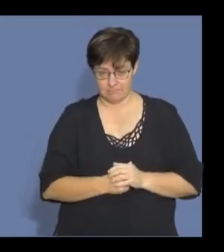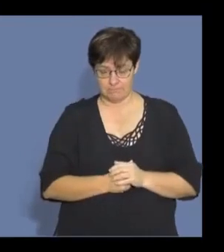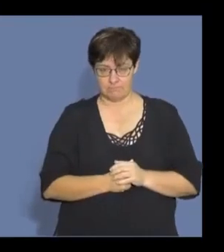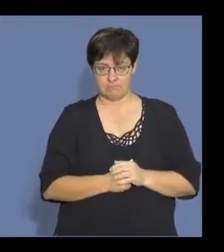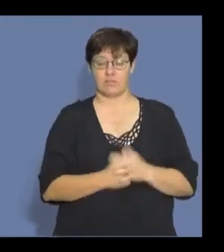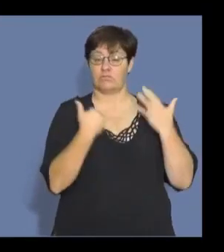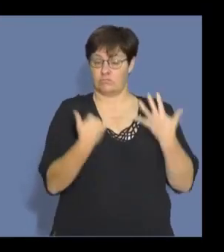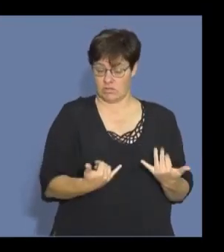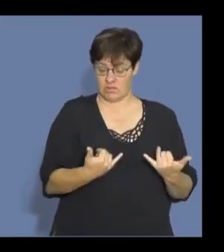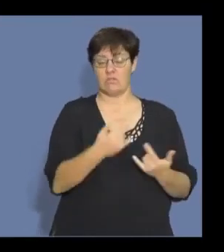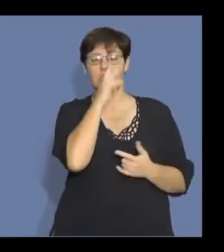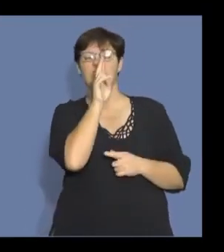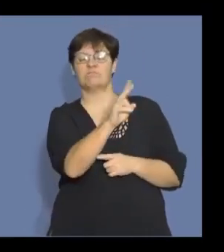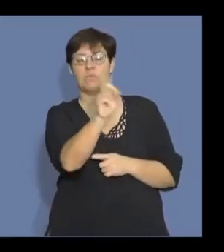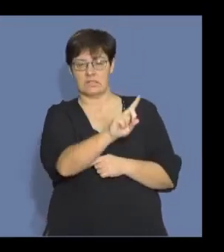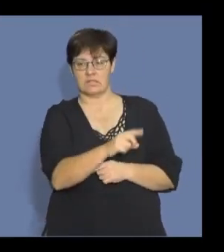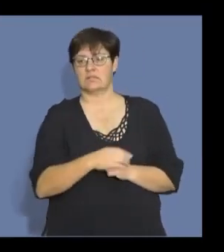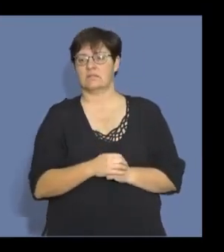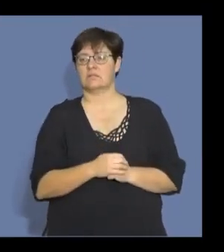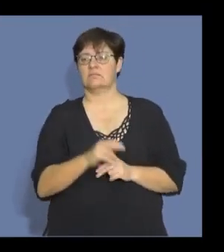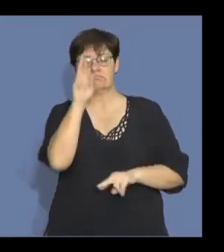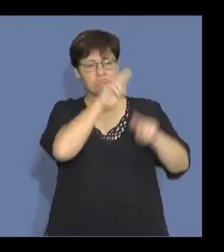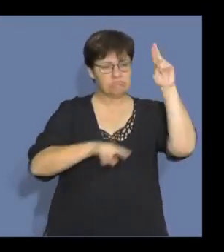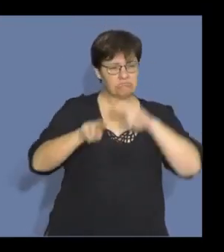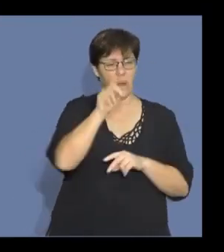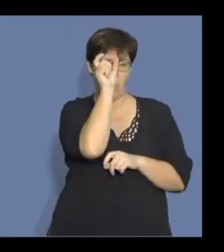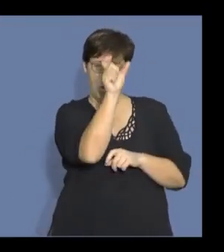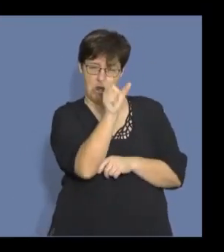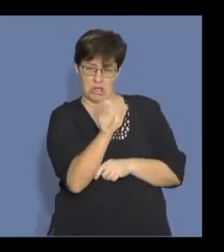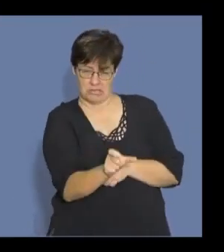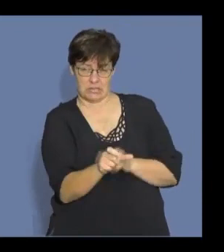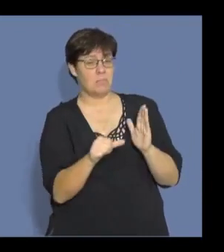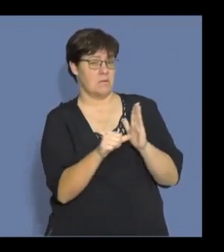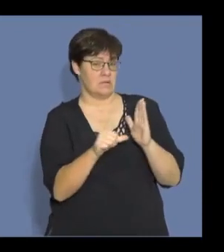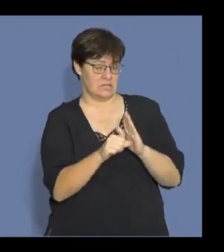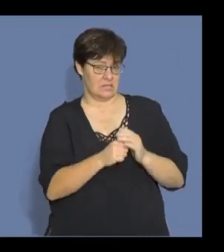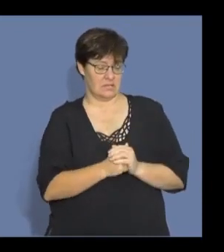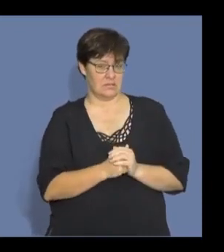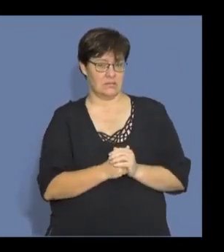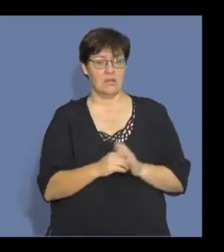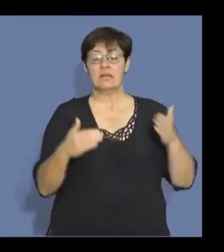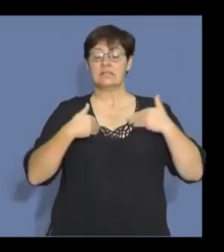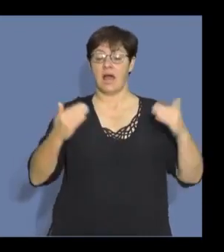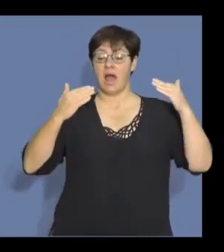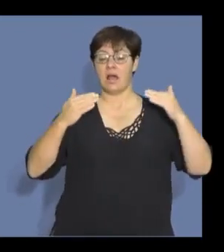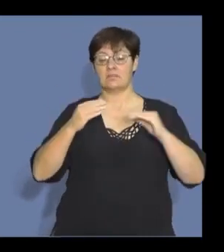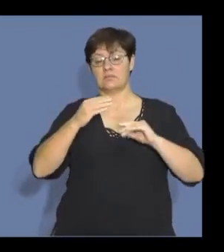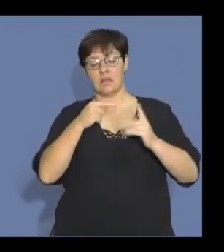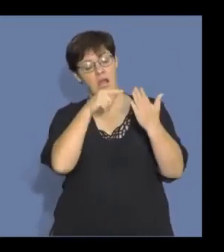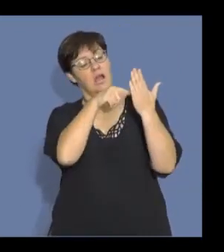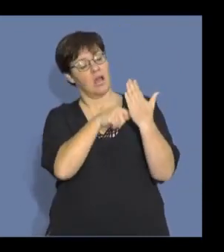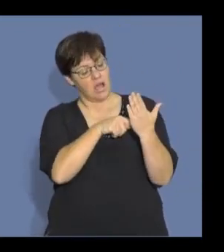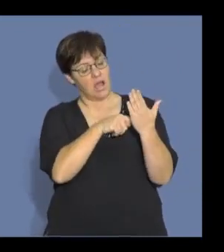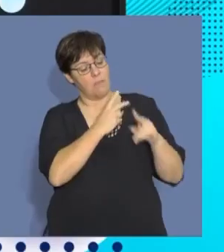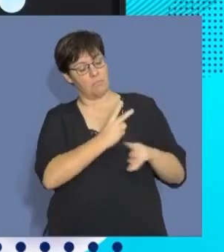In our lesson today, we're going to focus on firstly reviewing some important terms, and as I always mention, as you start off any lesson or as you start off